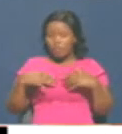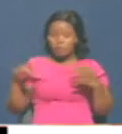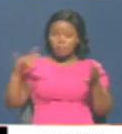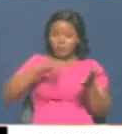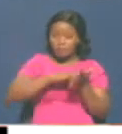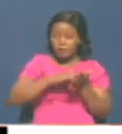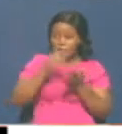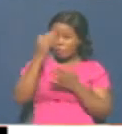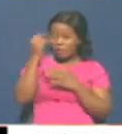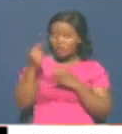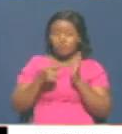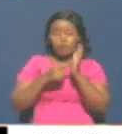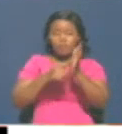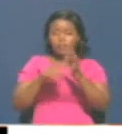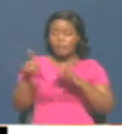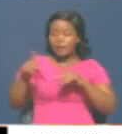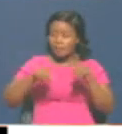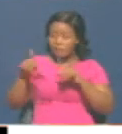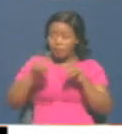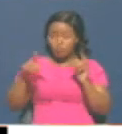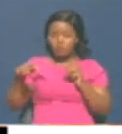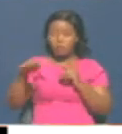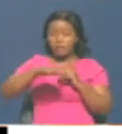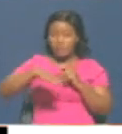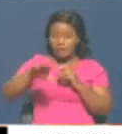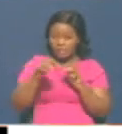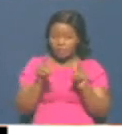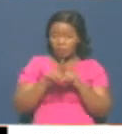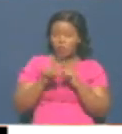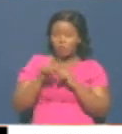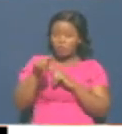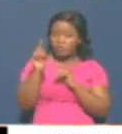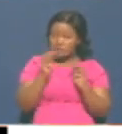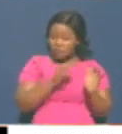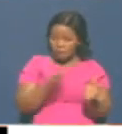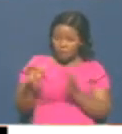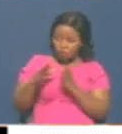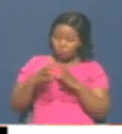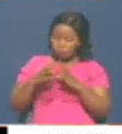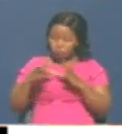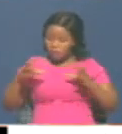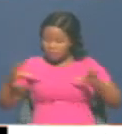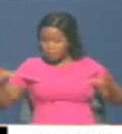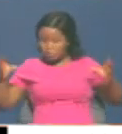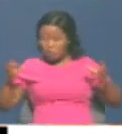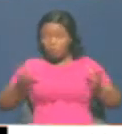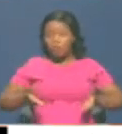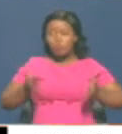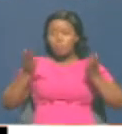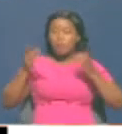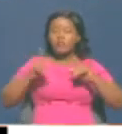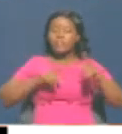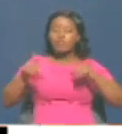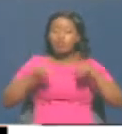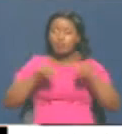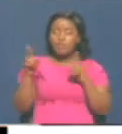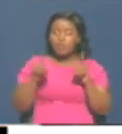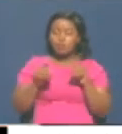on the destinations they serve. This is part of expansion and efforts to boost the tourism activities in the coastal